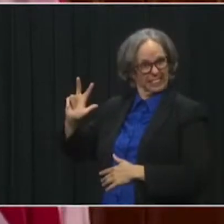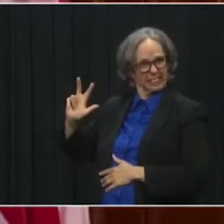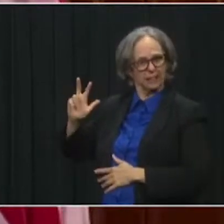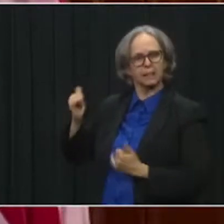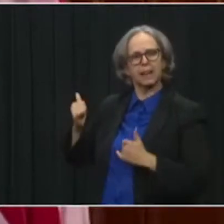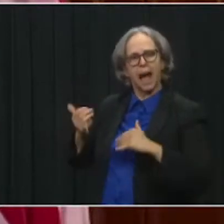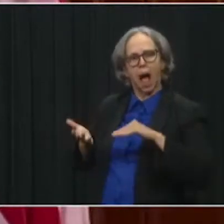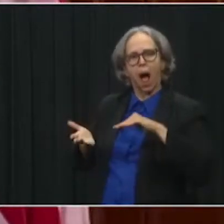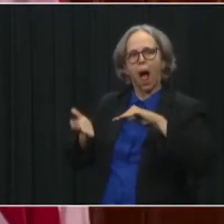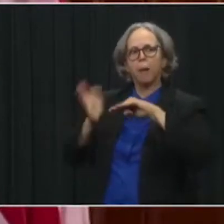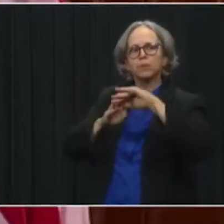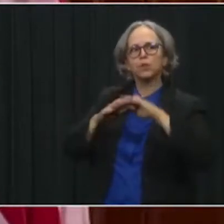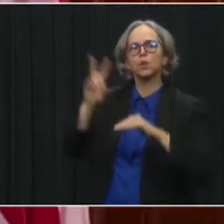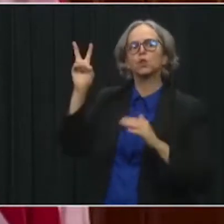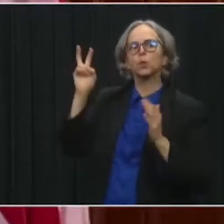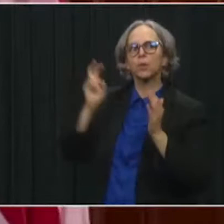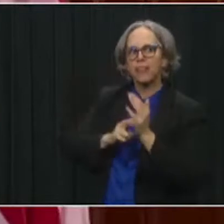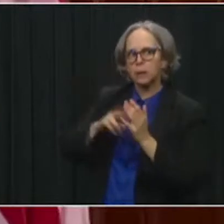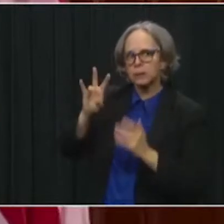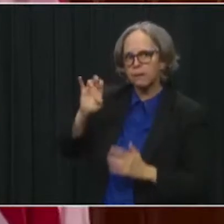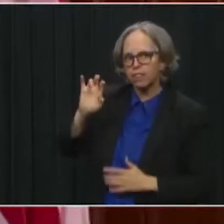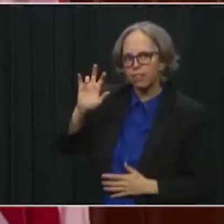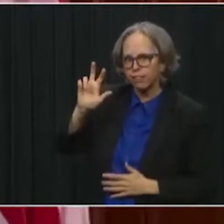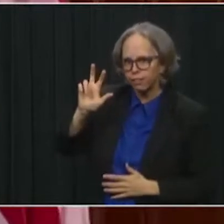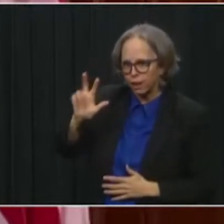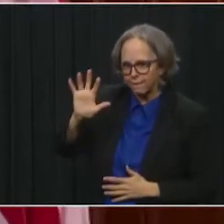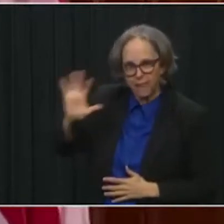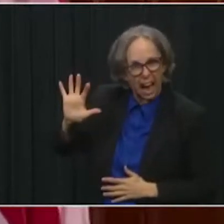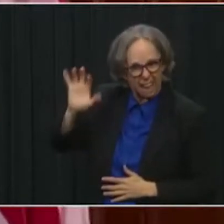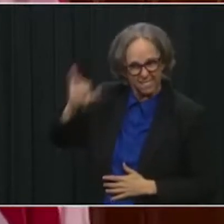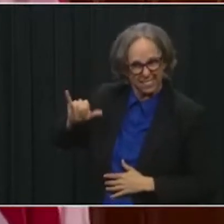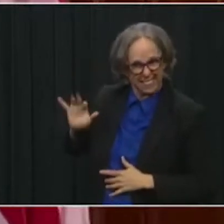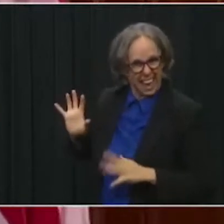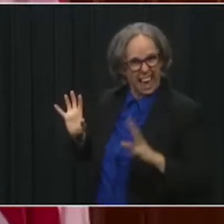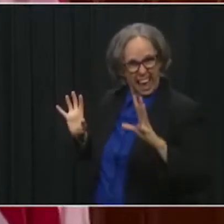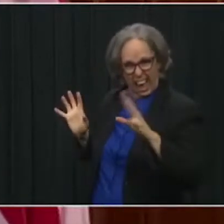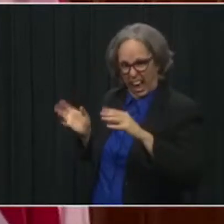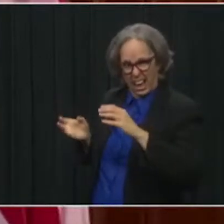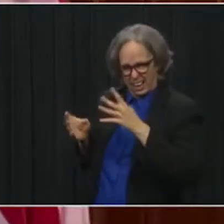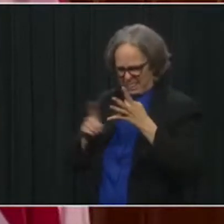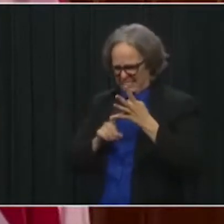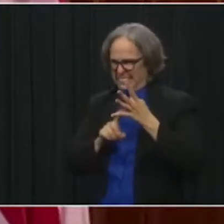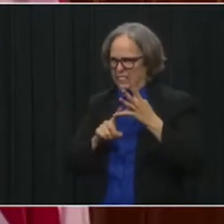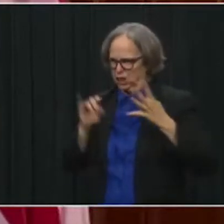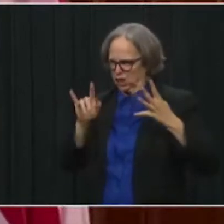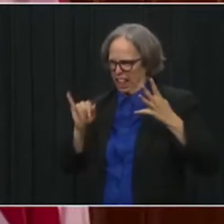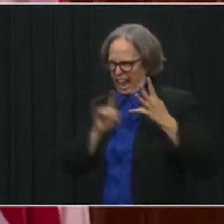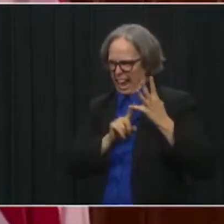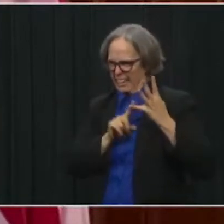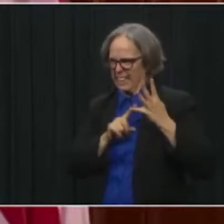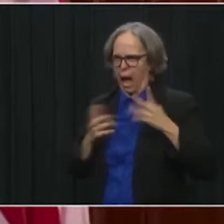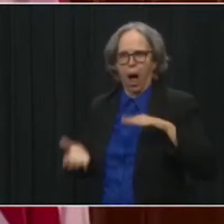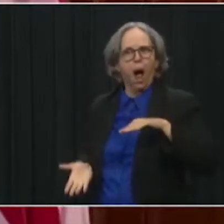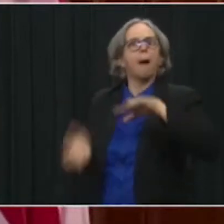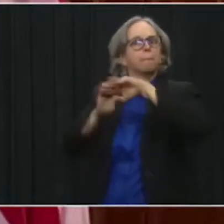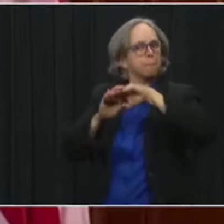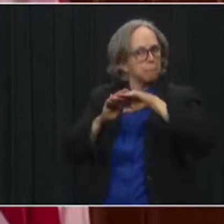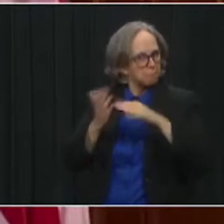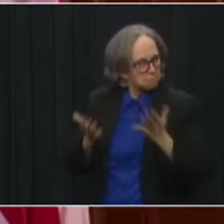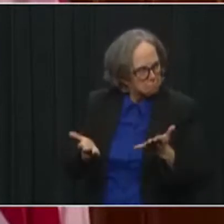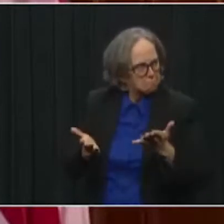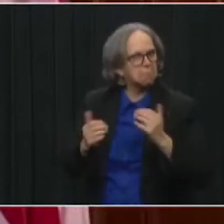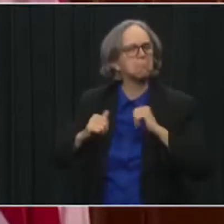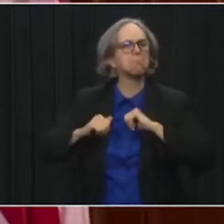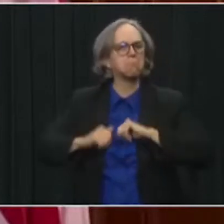2,735 vaccinations in the last week of July compared to the first week of July. In other words, make